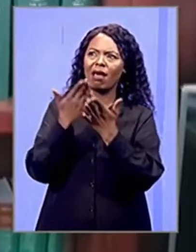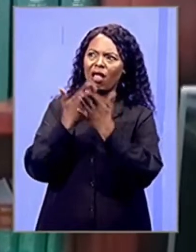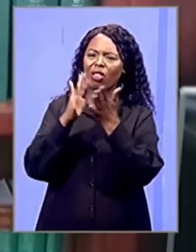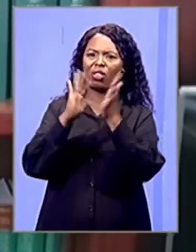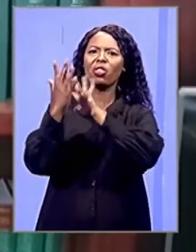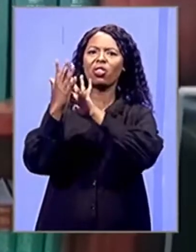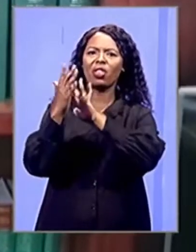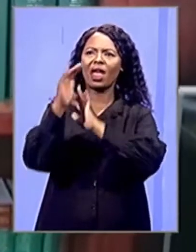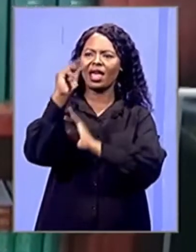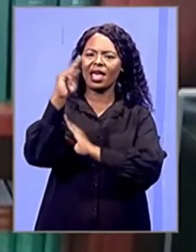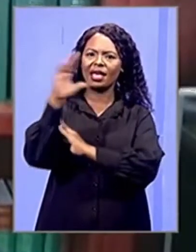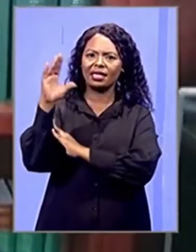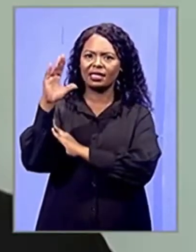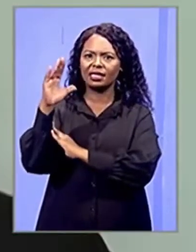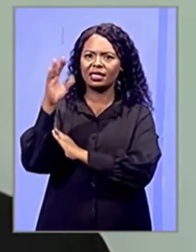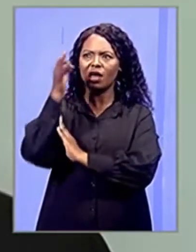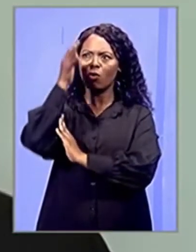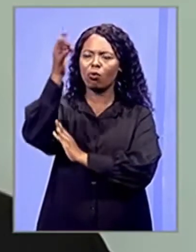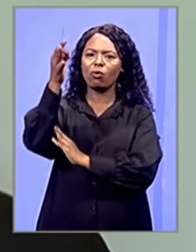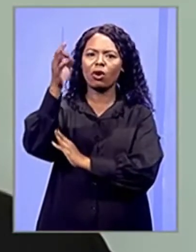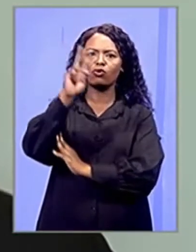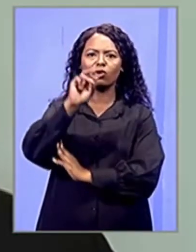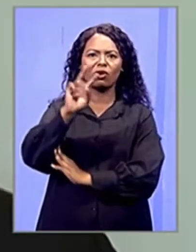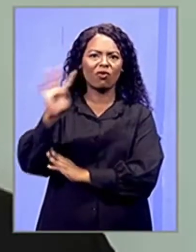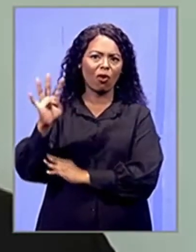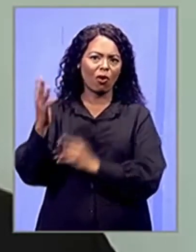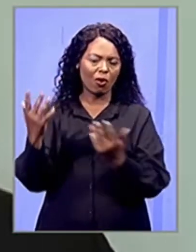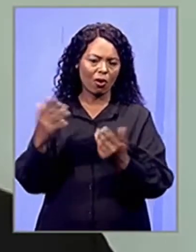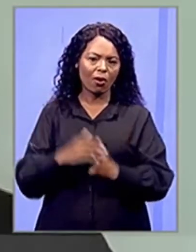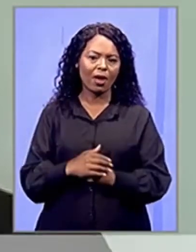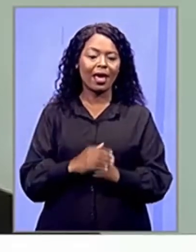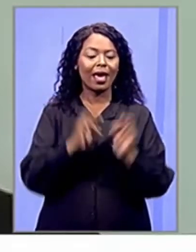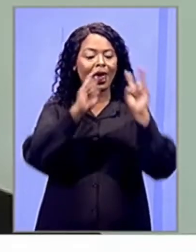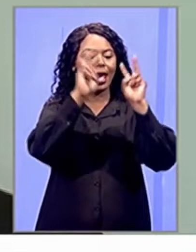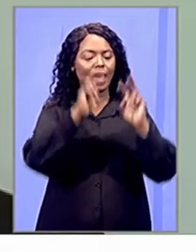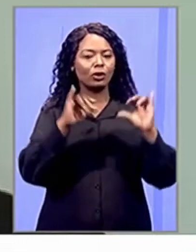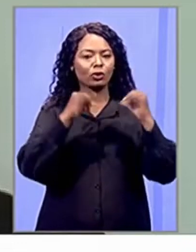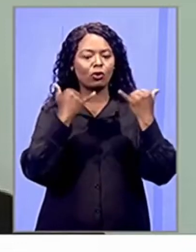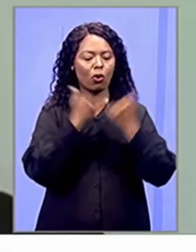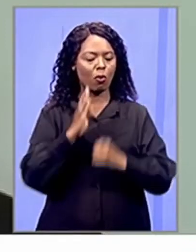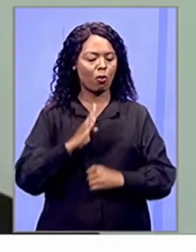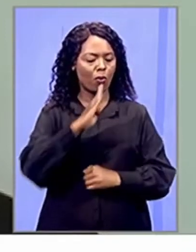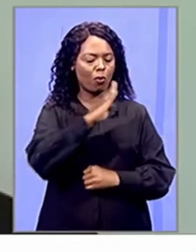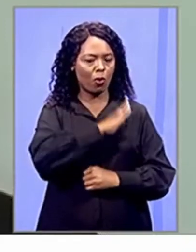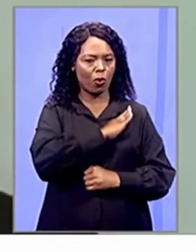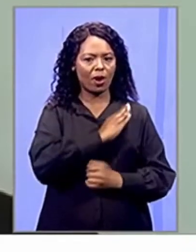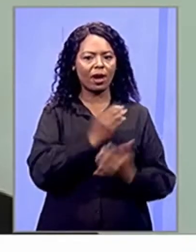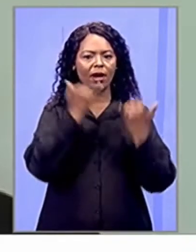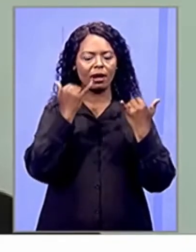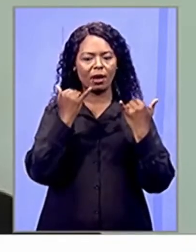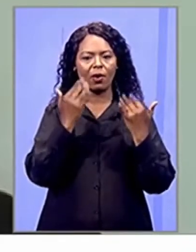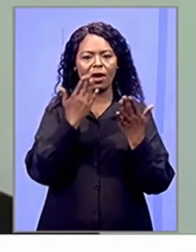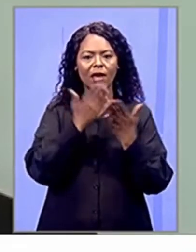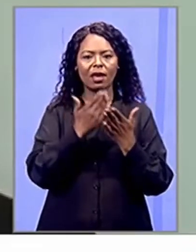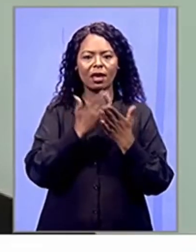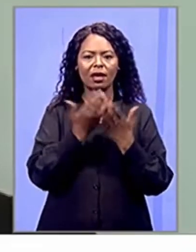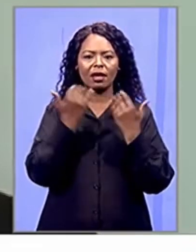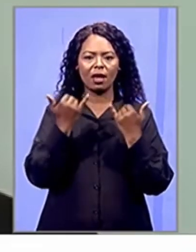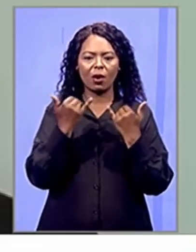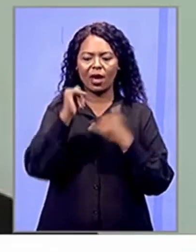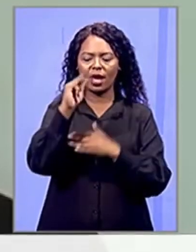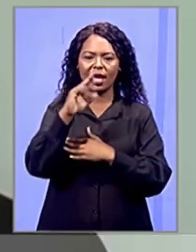the ANC's prospects in 2024. SDP understands that the Eskom board may have been summoned to account to the ANC